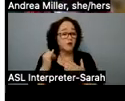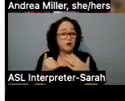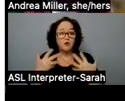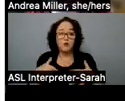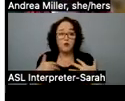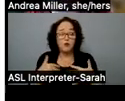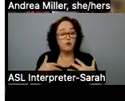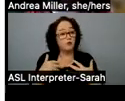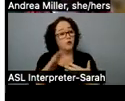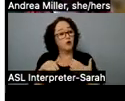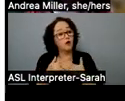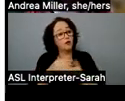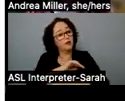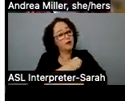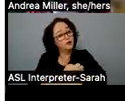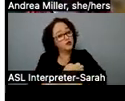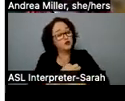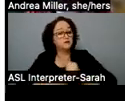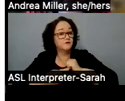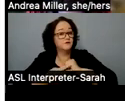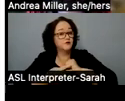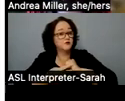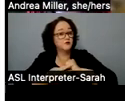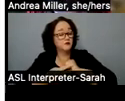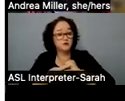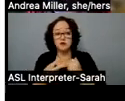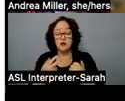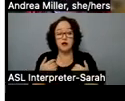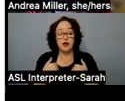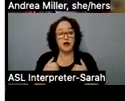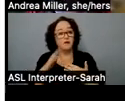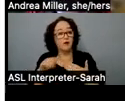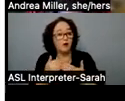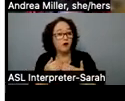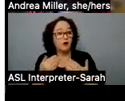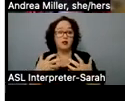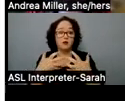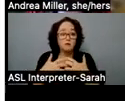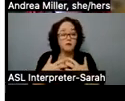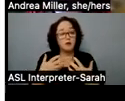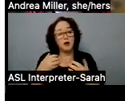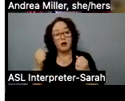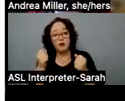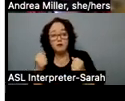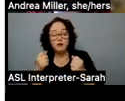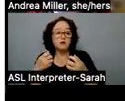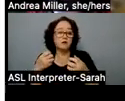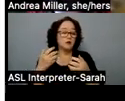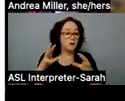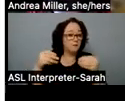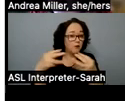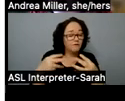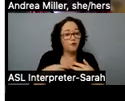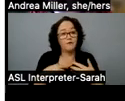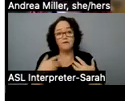energy efficient apartments and they are equipped with all appliances, microwaves, dishwashers, washers, dryers. The